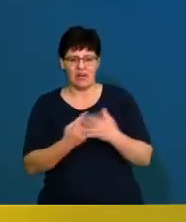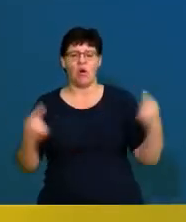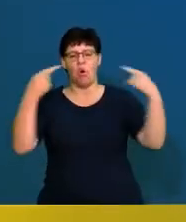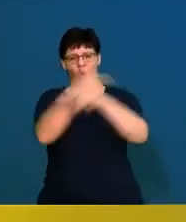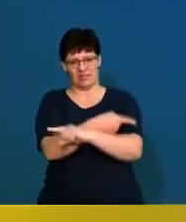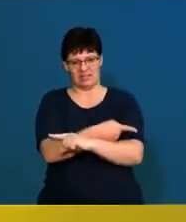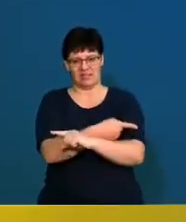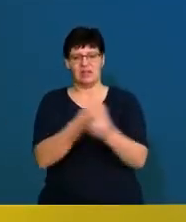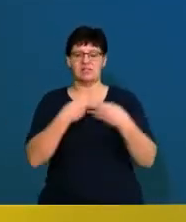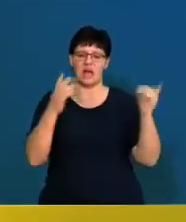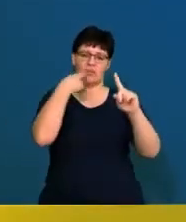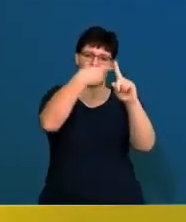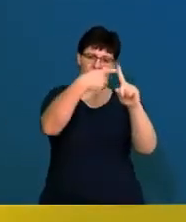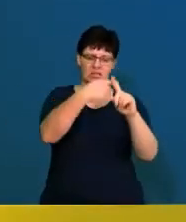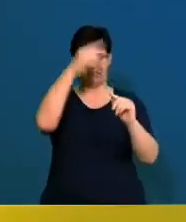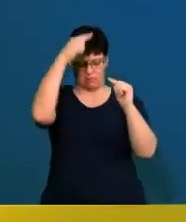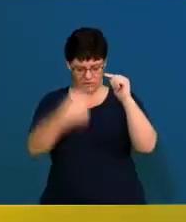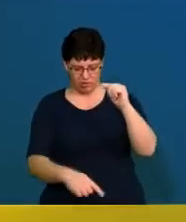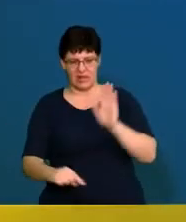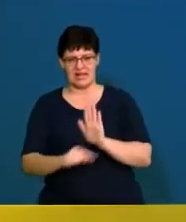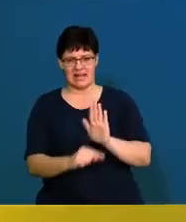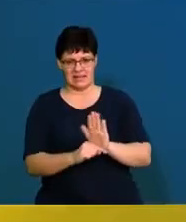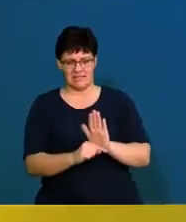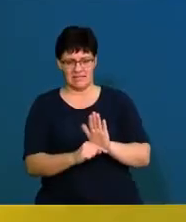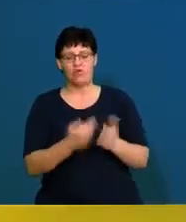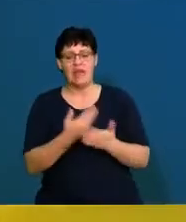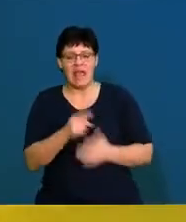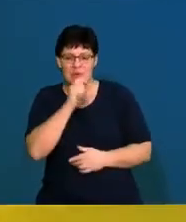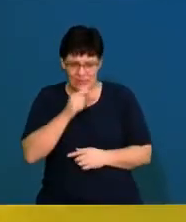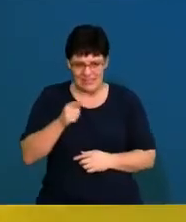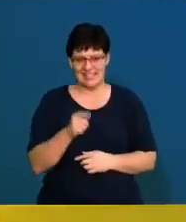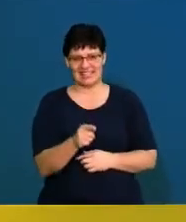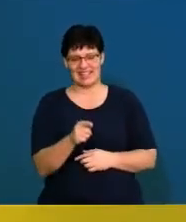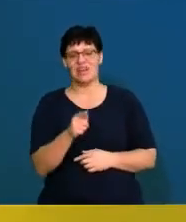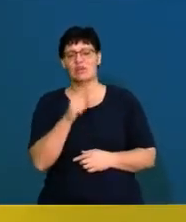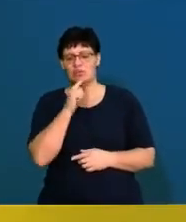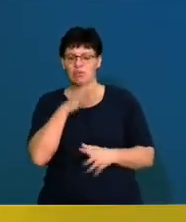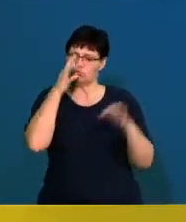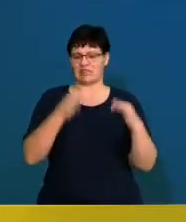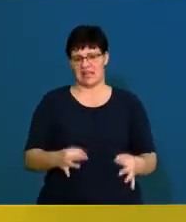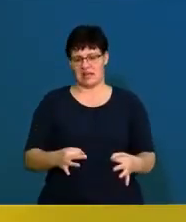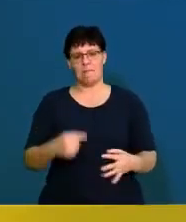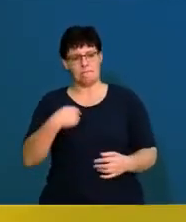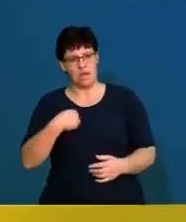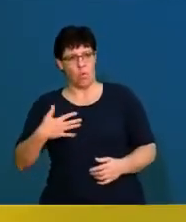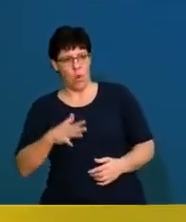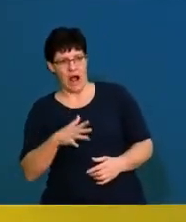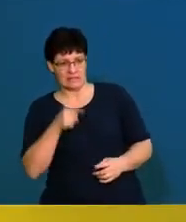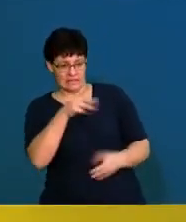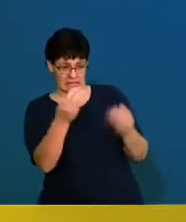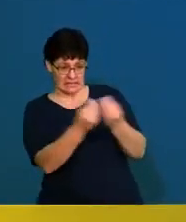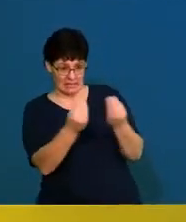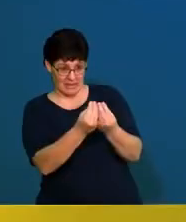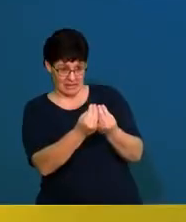in opposite, starting with the positive to the negative. So we can use that to decide whether a